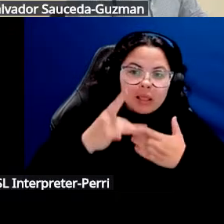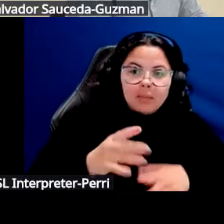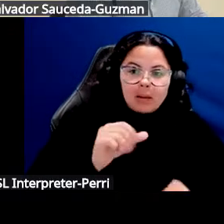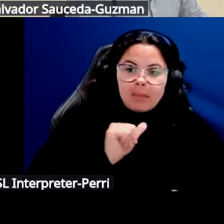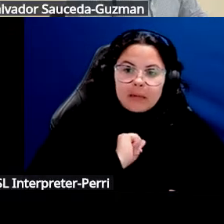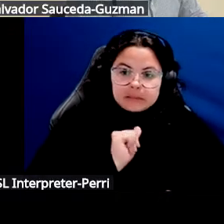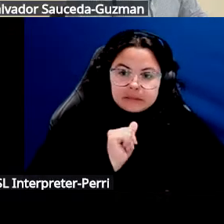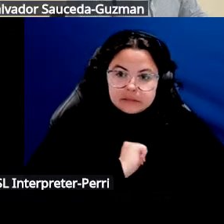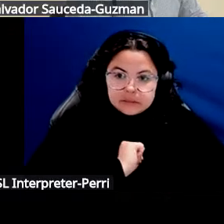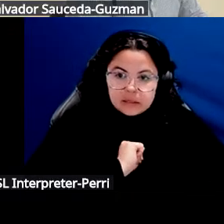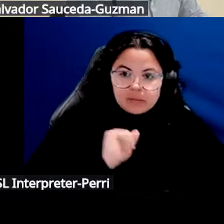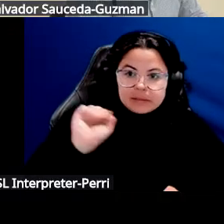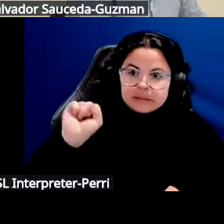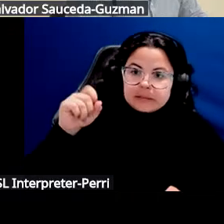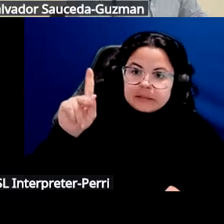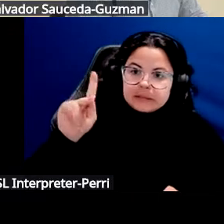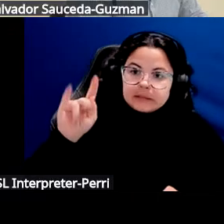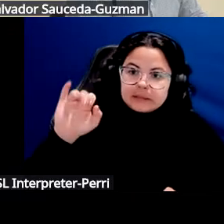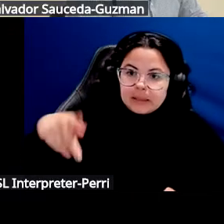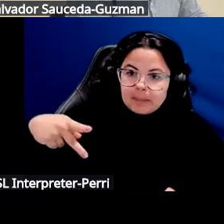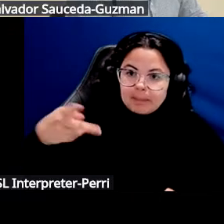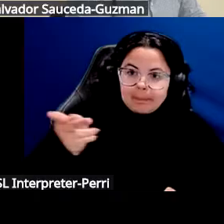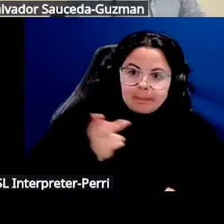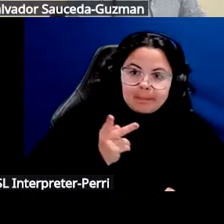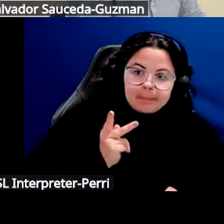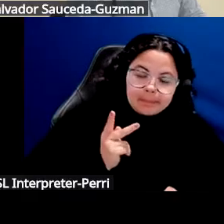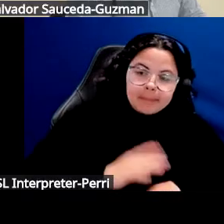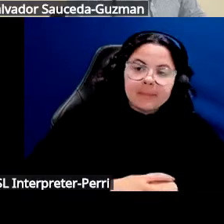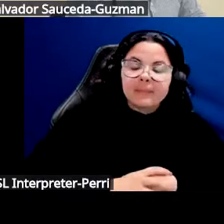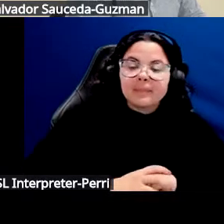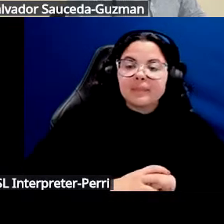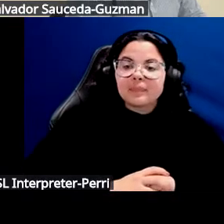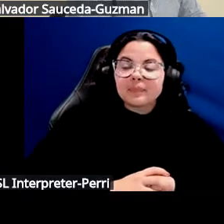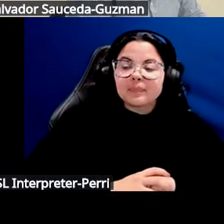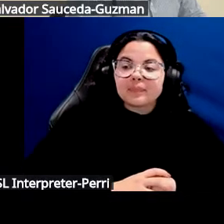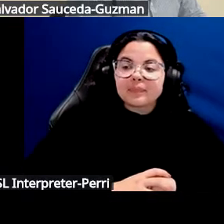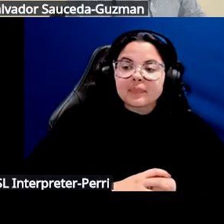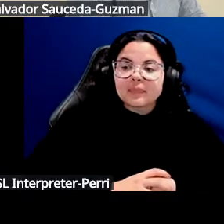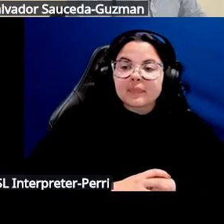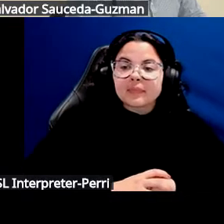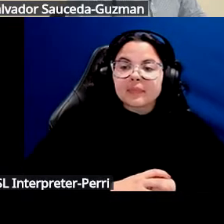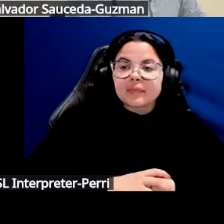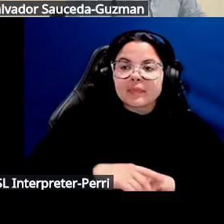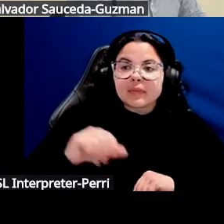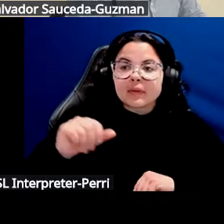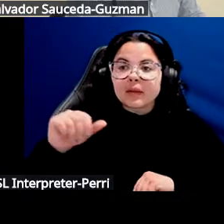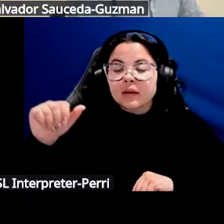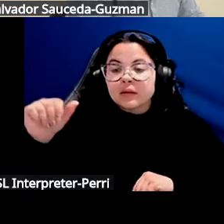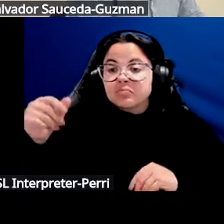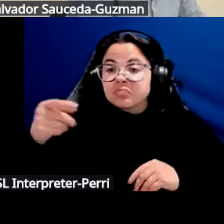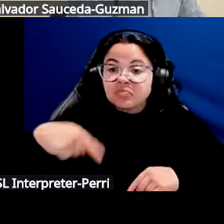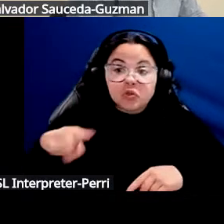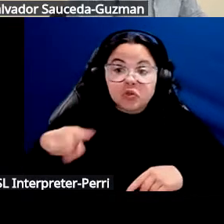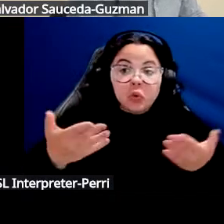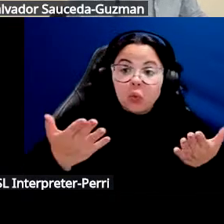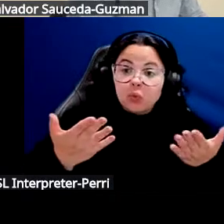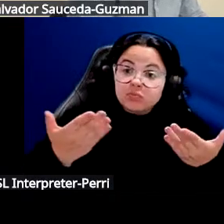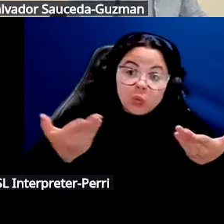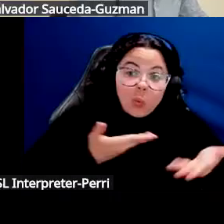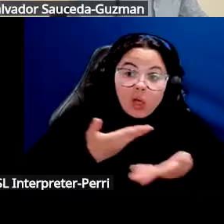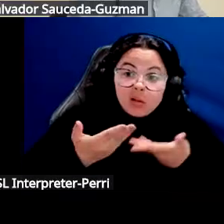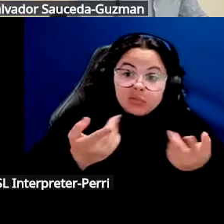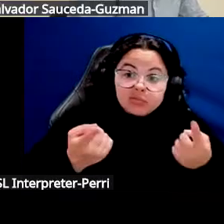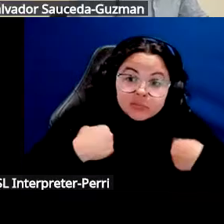resident co-chair, Skip Keats. And my fellow commissioners, as well as the public, are welcome to attend if